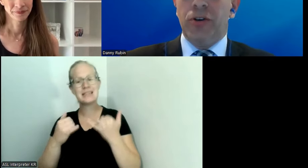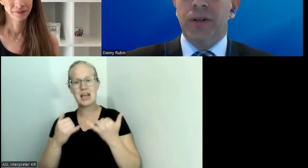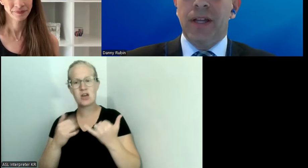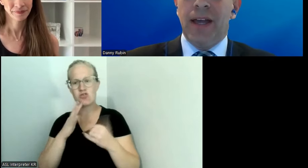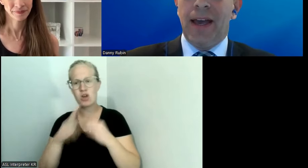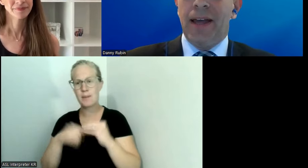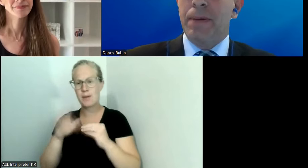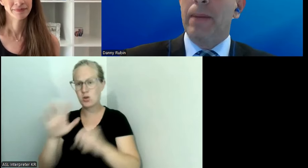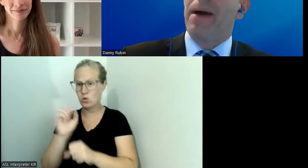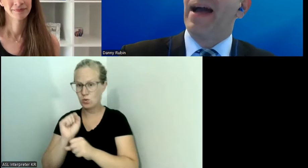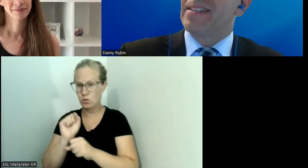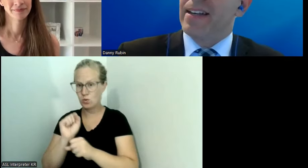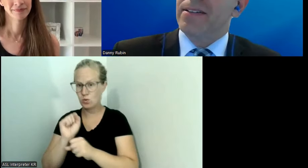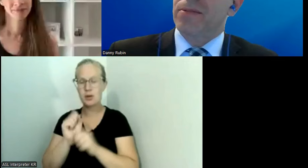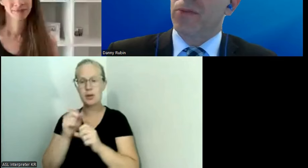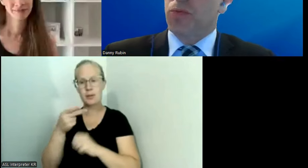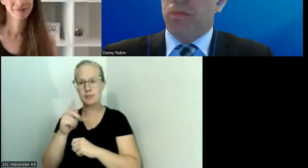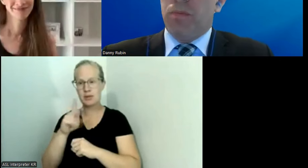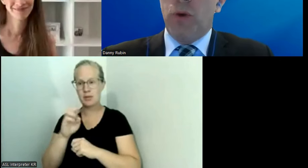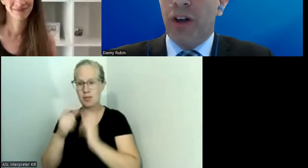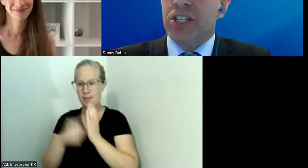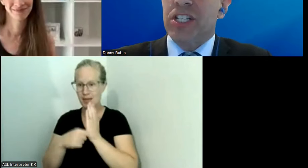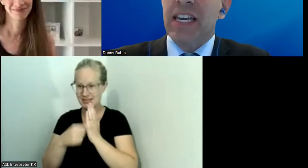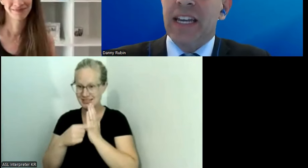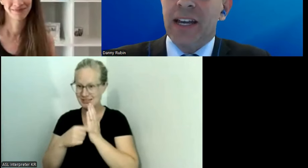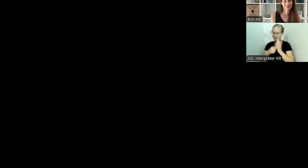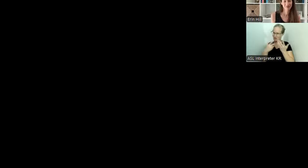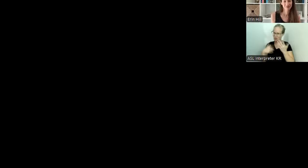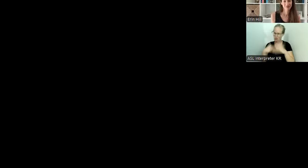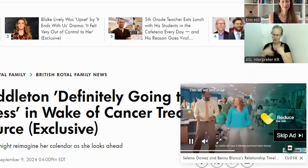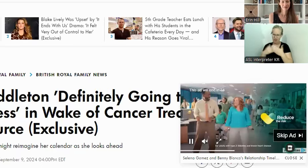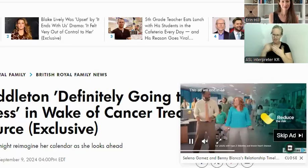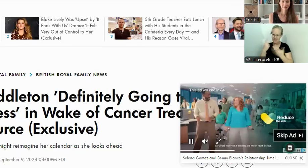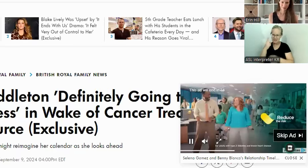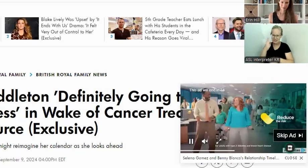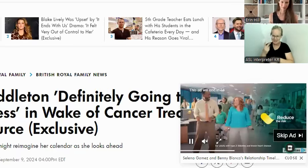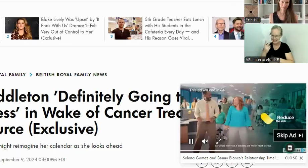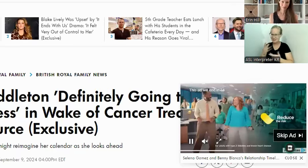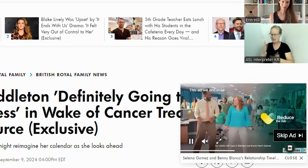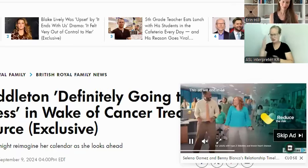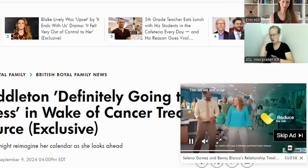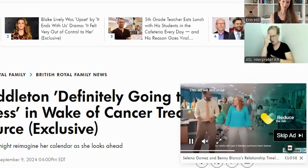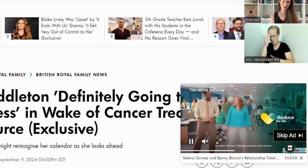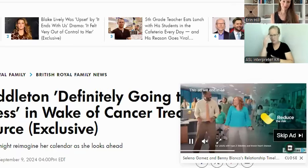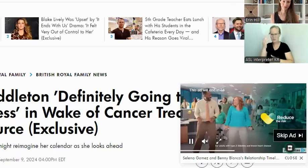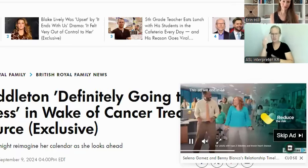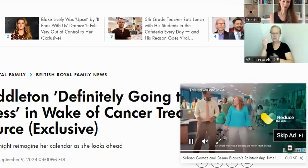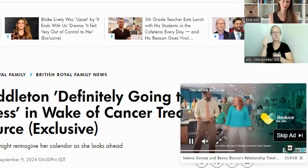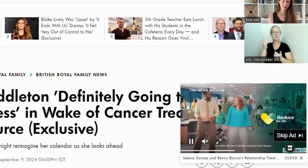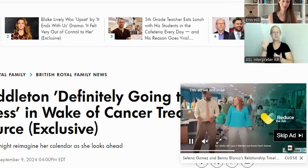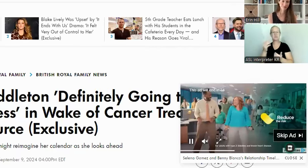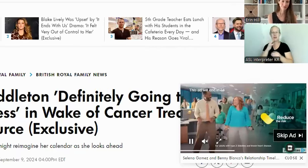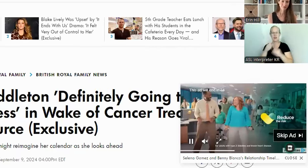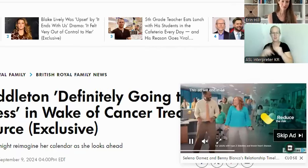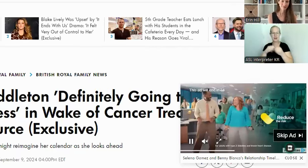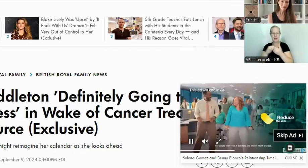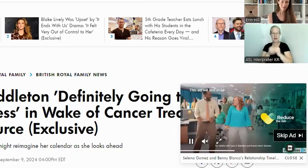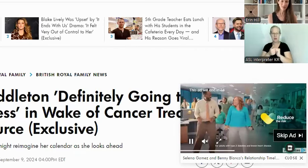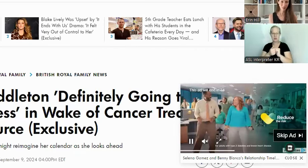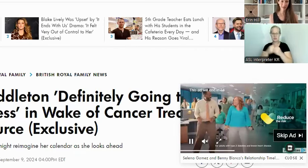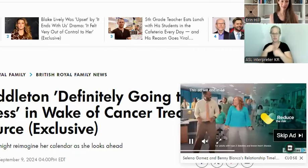work that you do and people magazine, which we've all seen it. We all know about it. And let's talk about how it all gets made